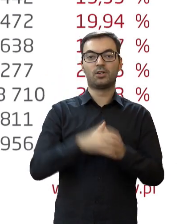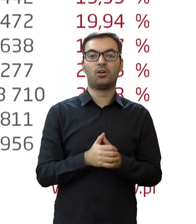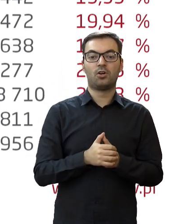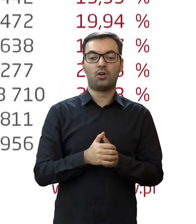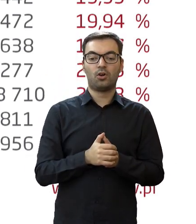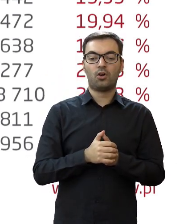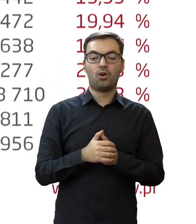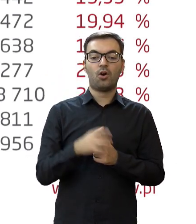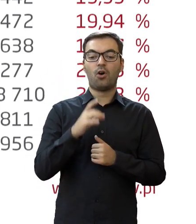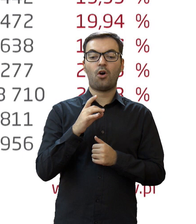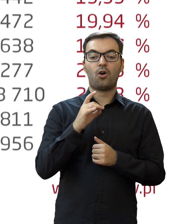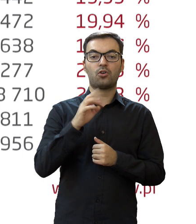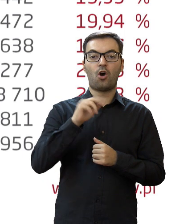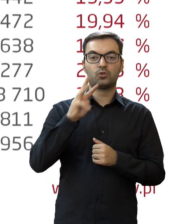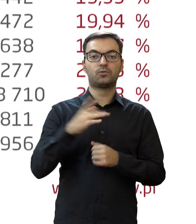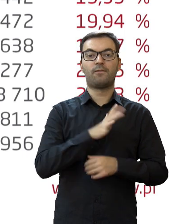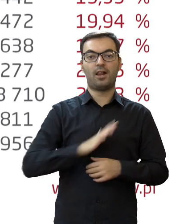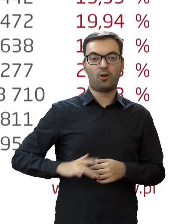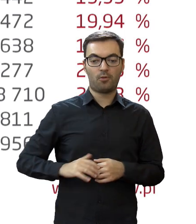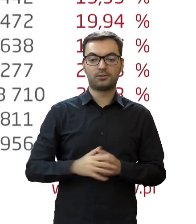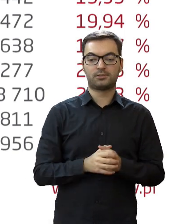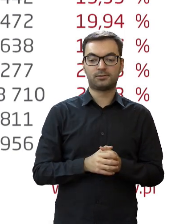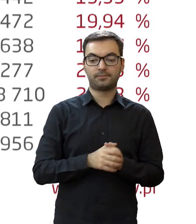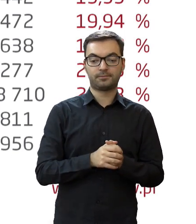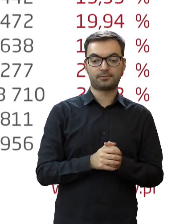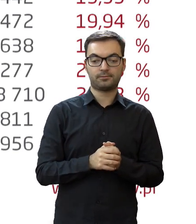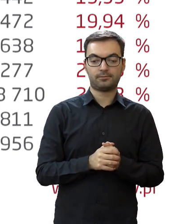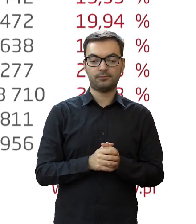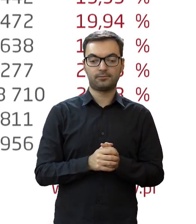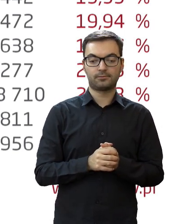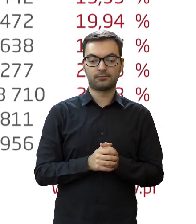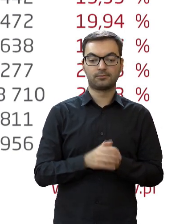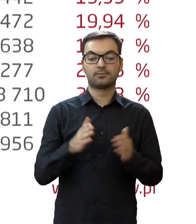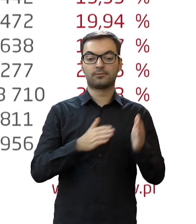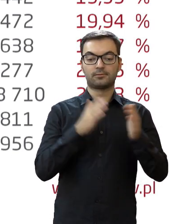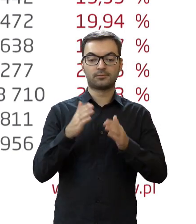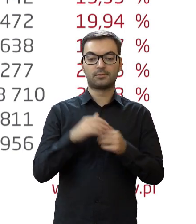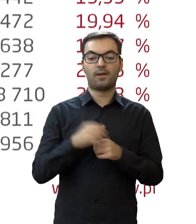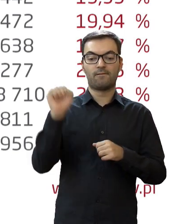17.71%, and Wrocław,